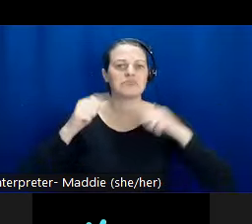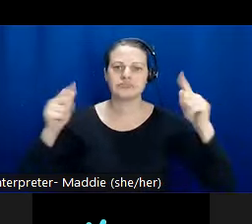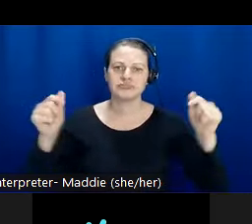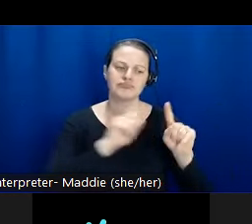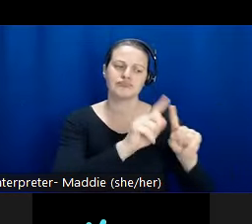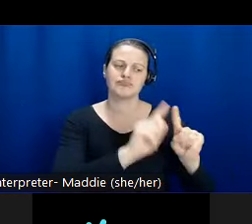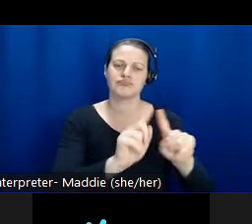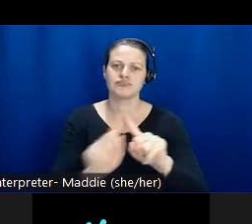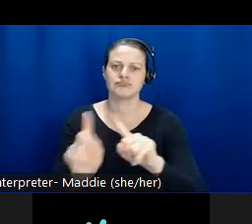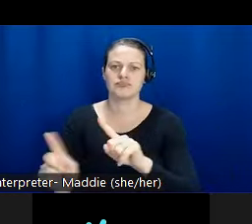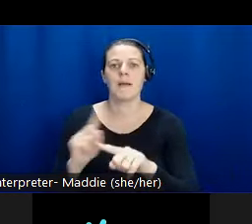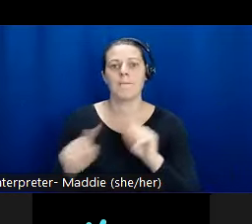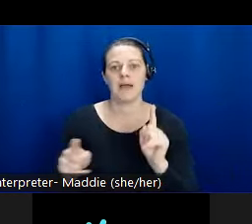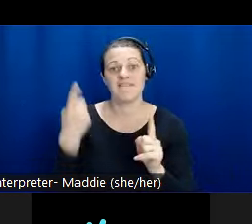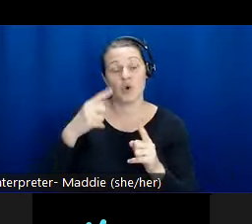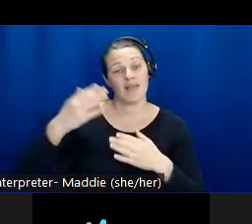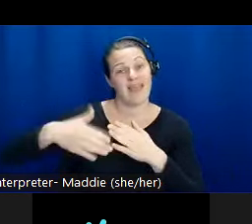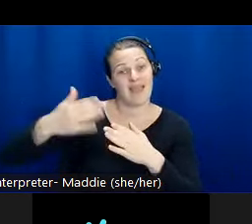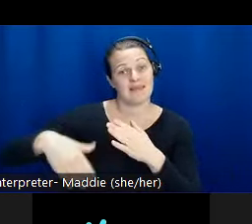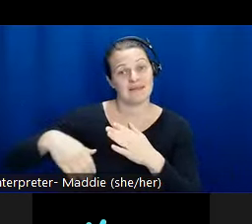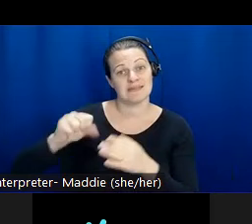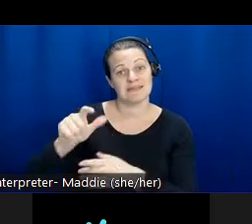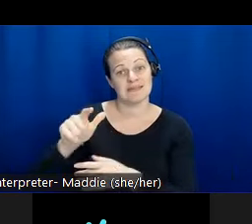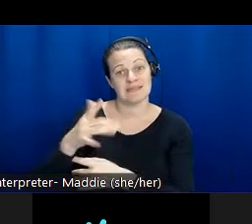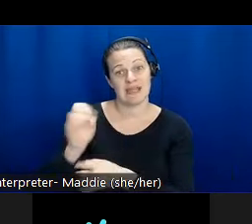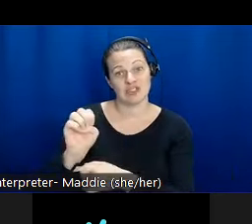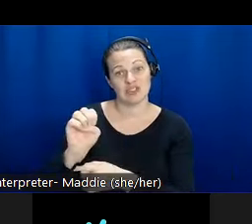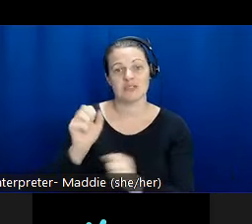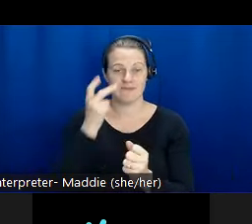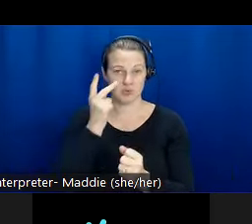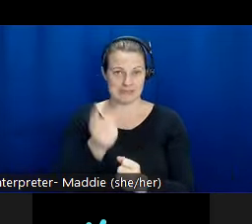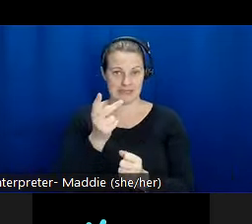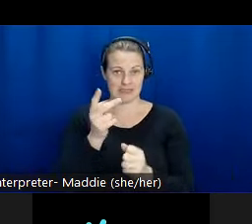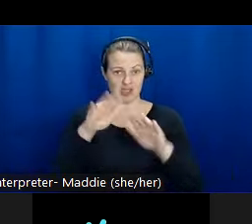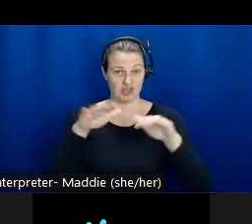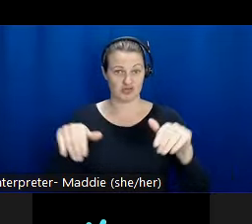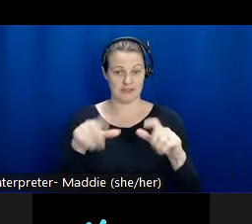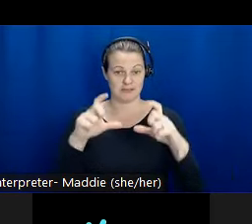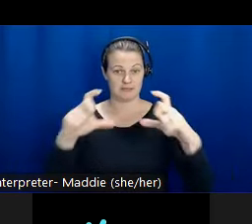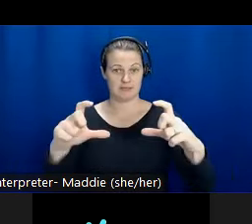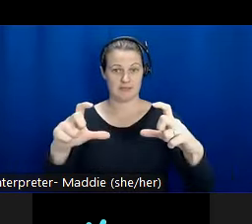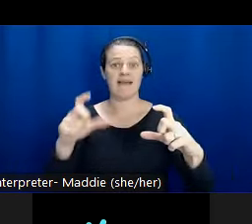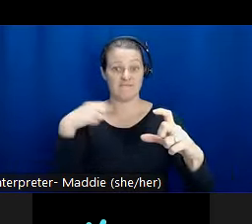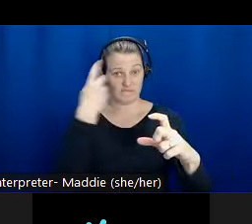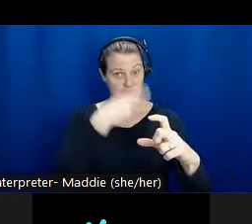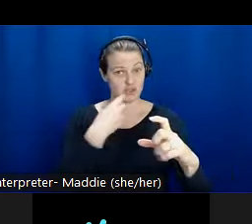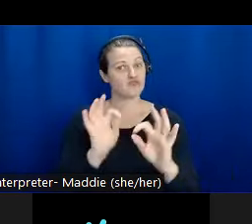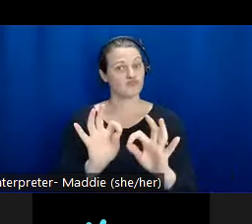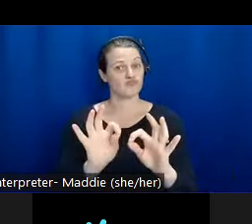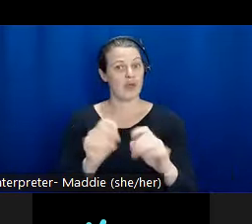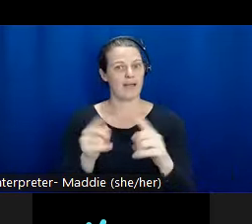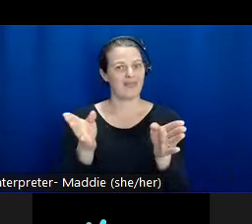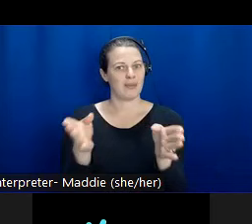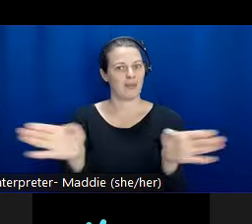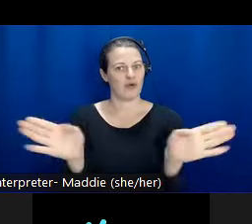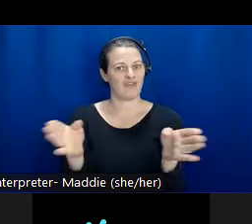would look similar to this, where you're looking at these two children and you're able to see their faces pretty well, but in the periphery of this visual scene,